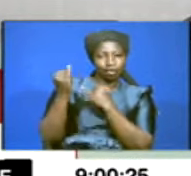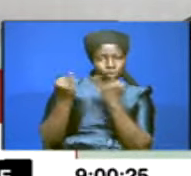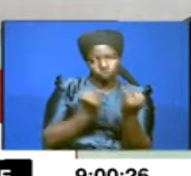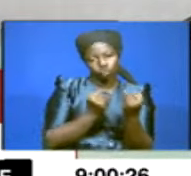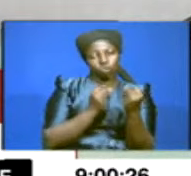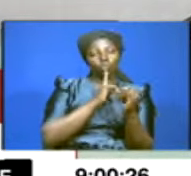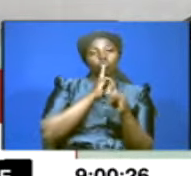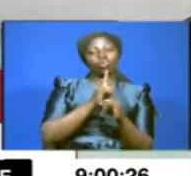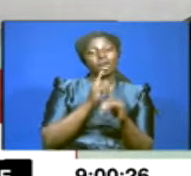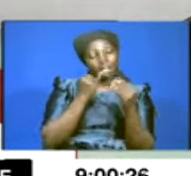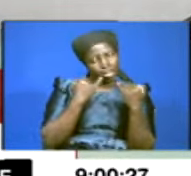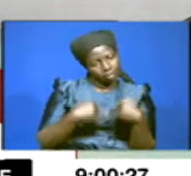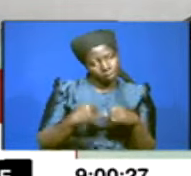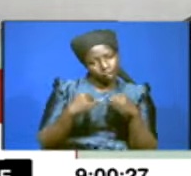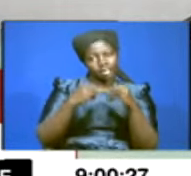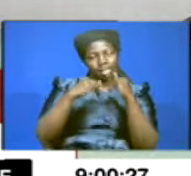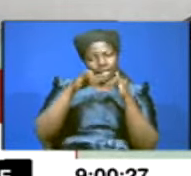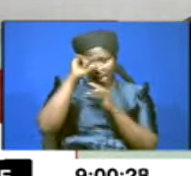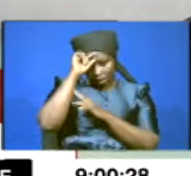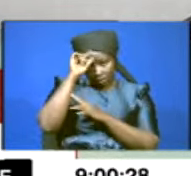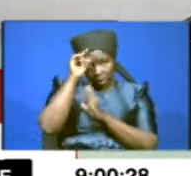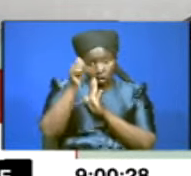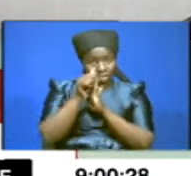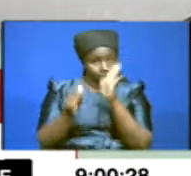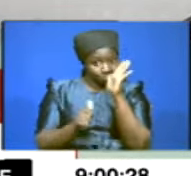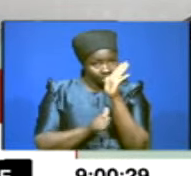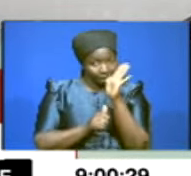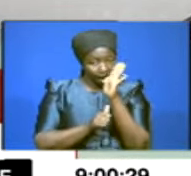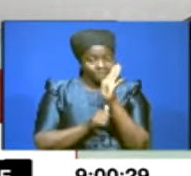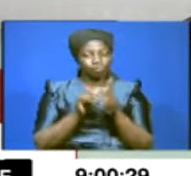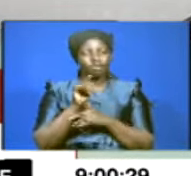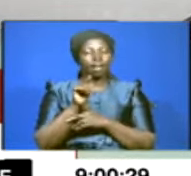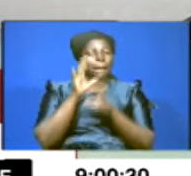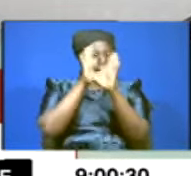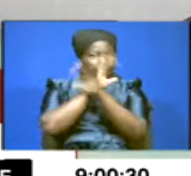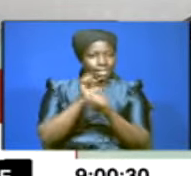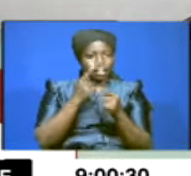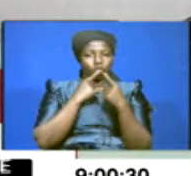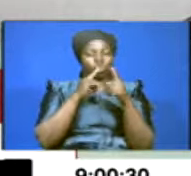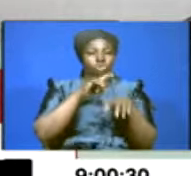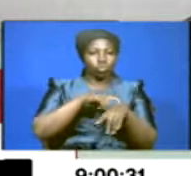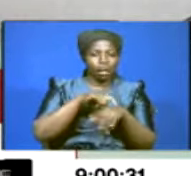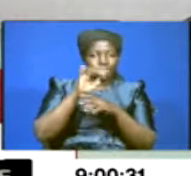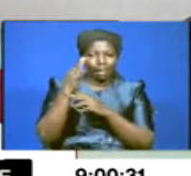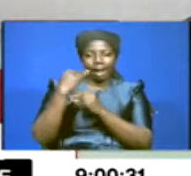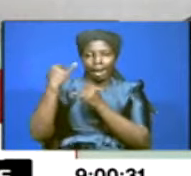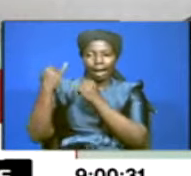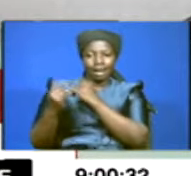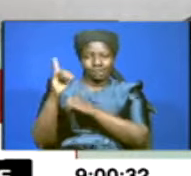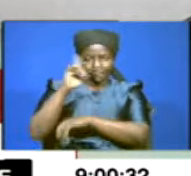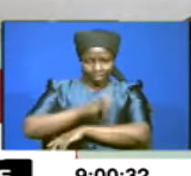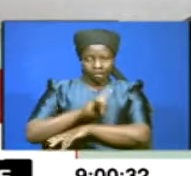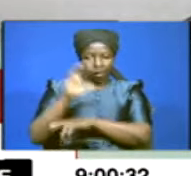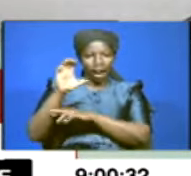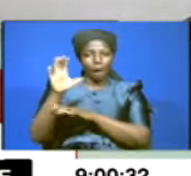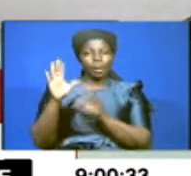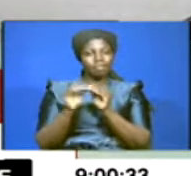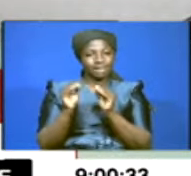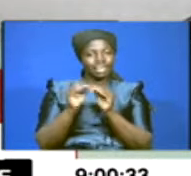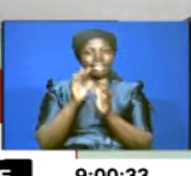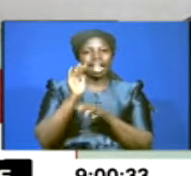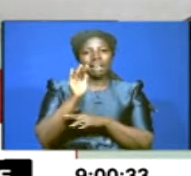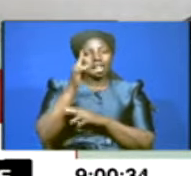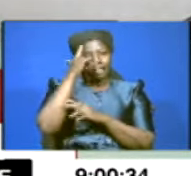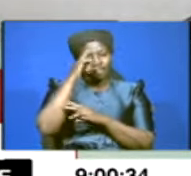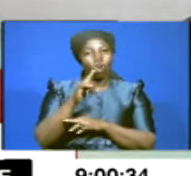executing the government's agenda. The president, who spoke on the third and last day of the cabinet retreat, further called for a ceasefire between